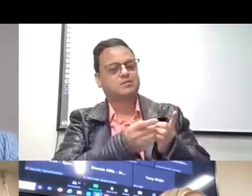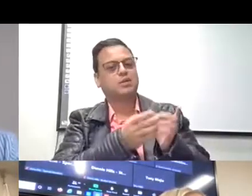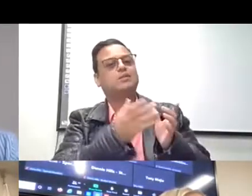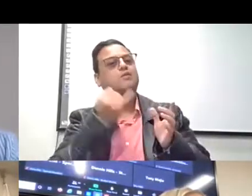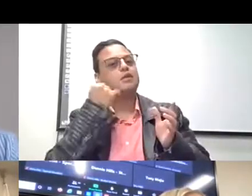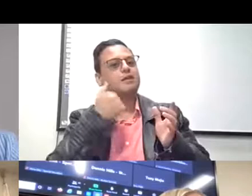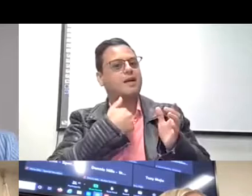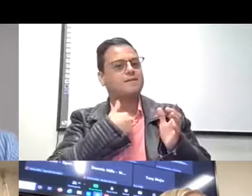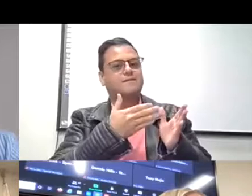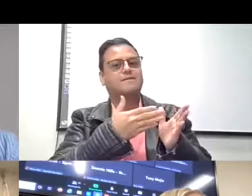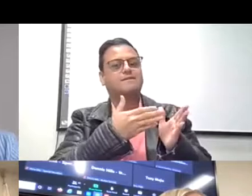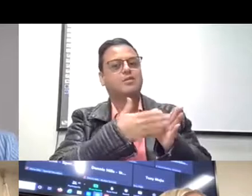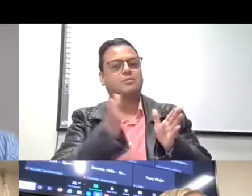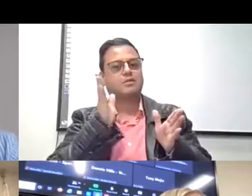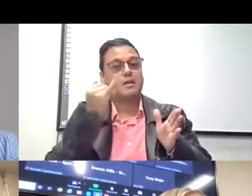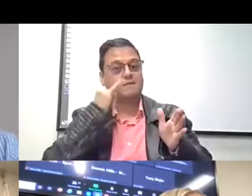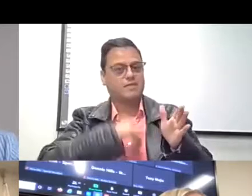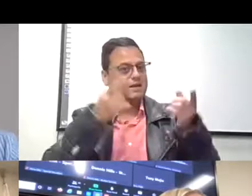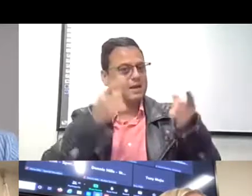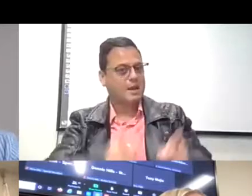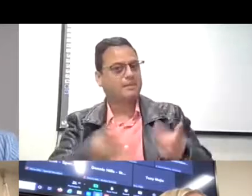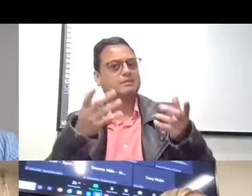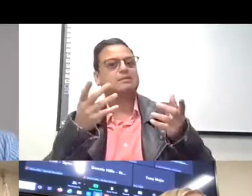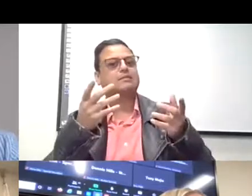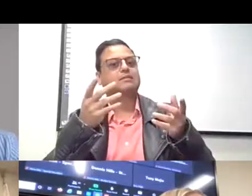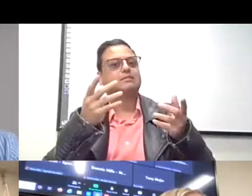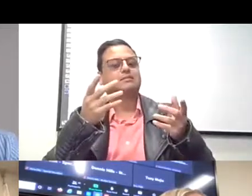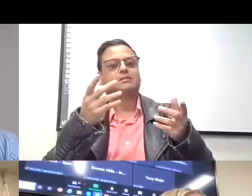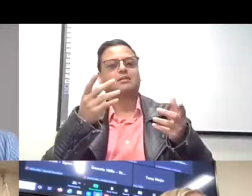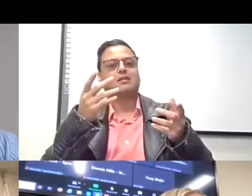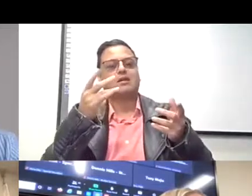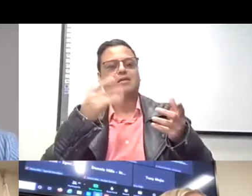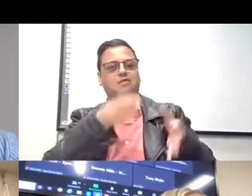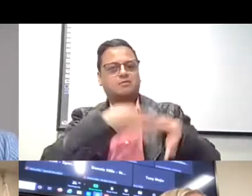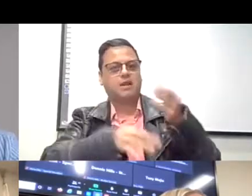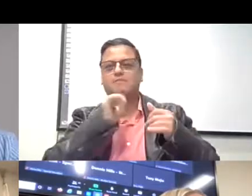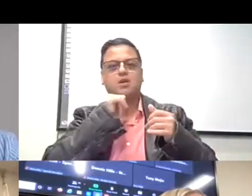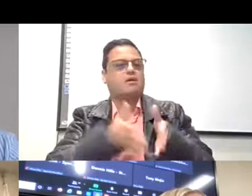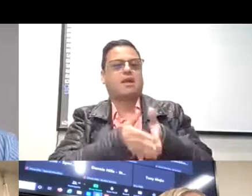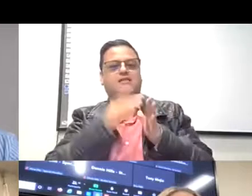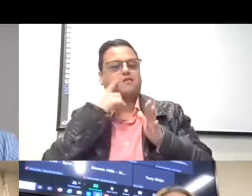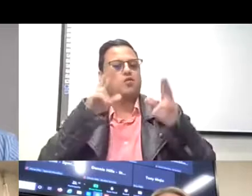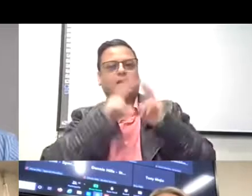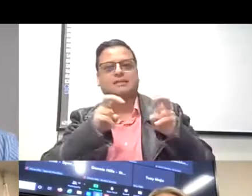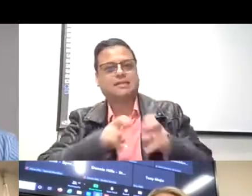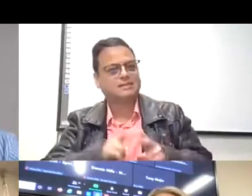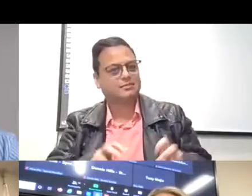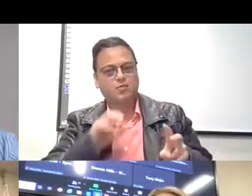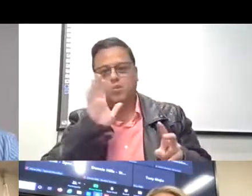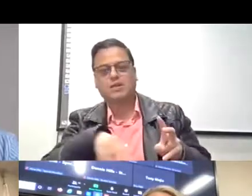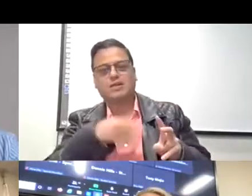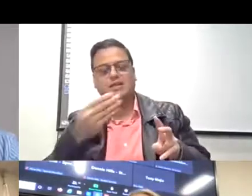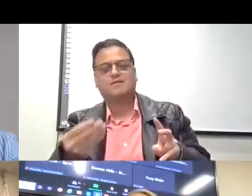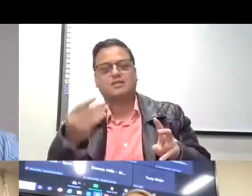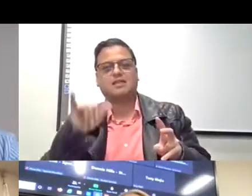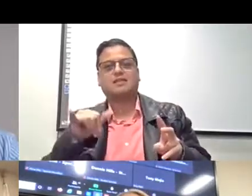have grade band-wide, so whenever that happens, and if CASP takes the place of it, I'm not asking for us to give assessments that we wouldn't already give, just for us to have